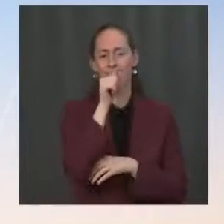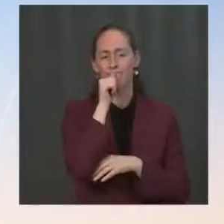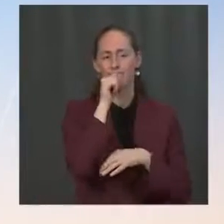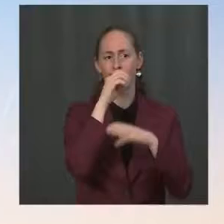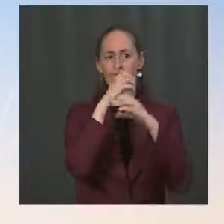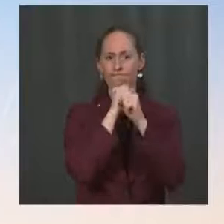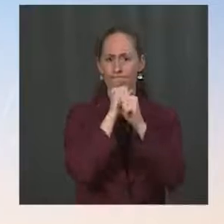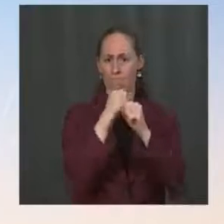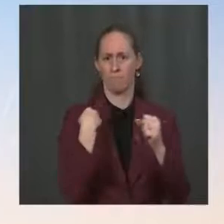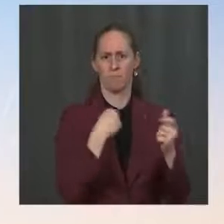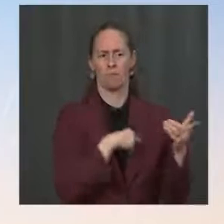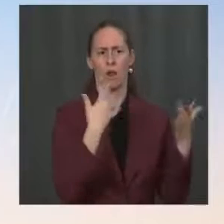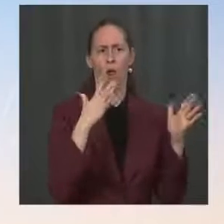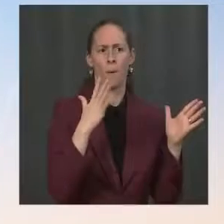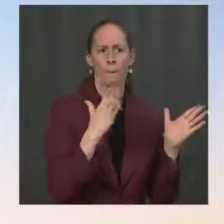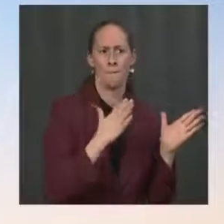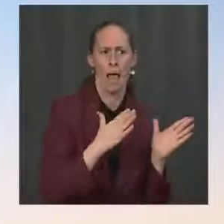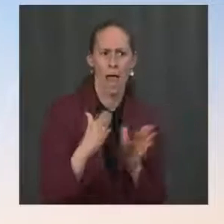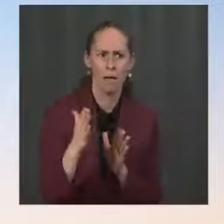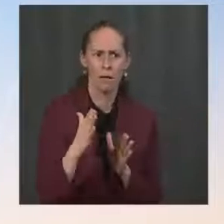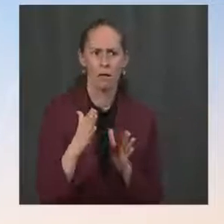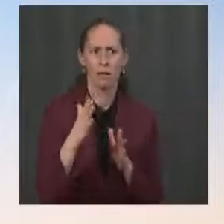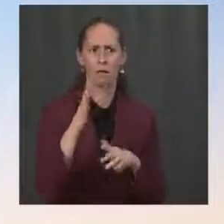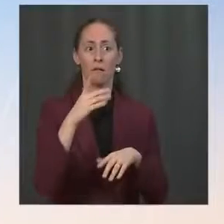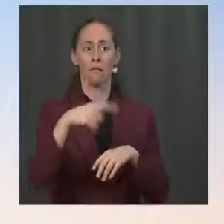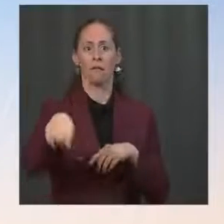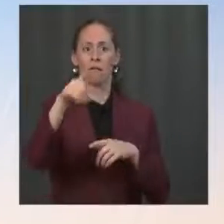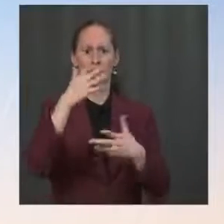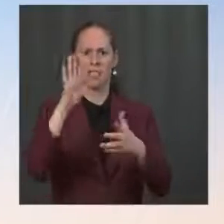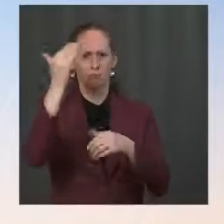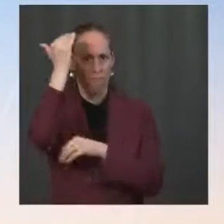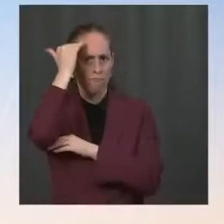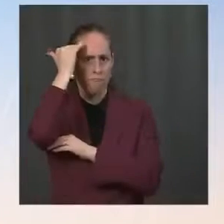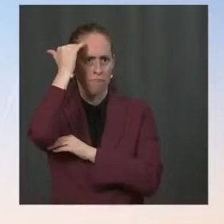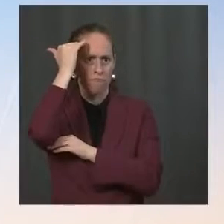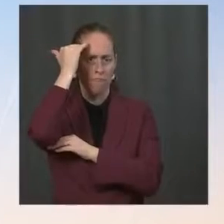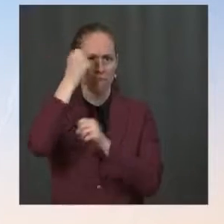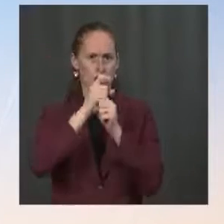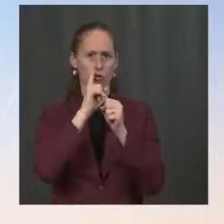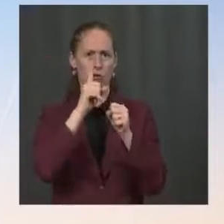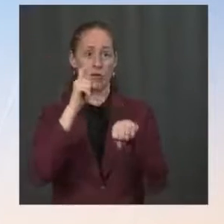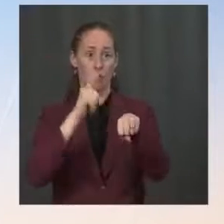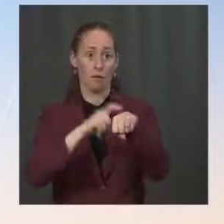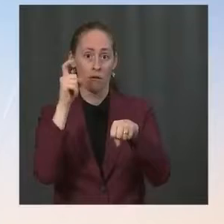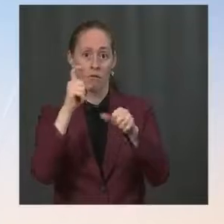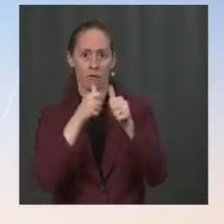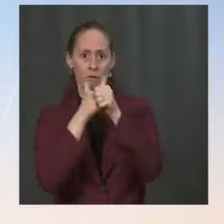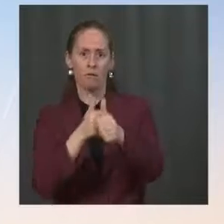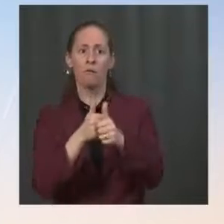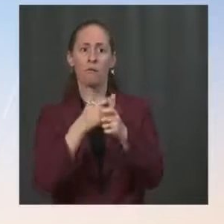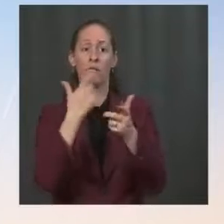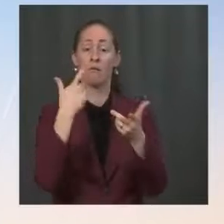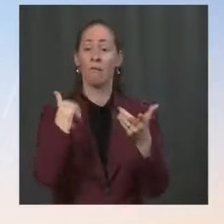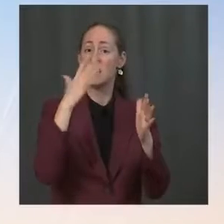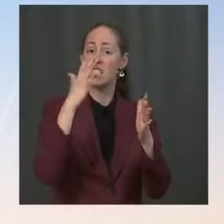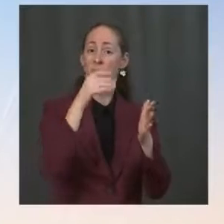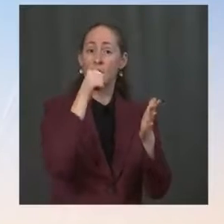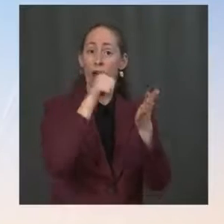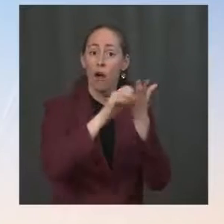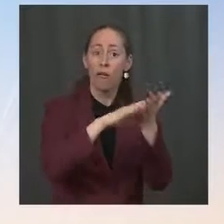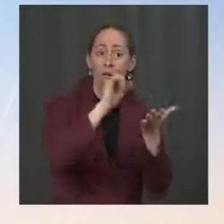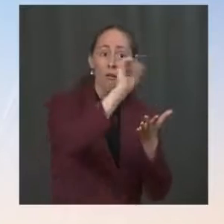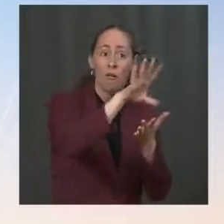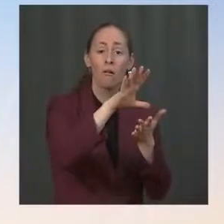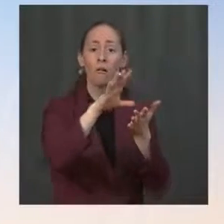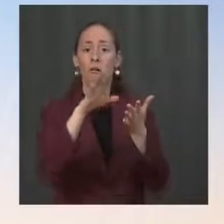giving to people, to pay attention to the security alerts and to pay attention to notifications and contacts they're receiving from us or